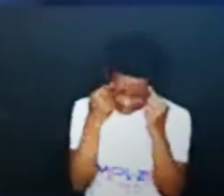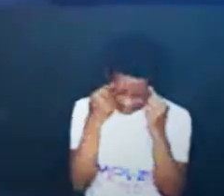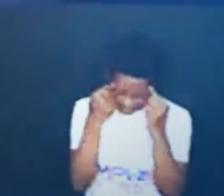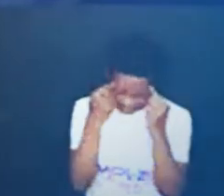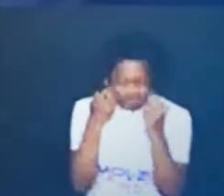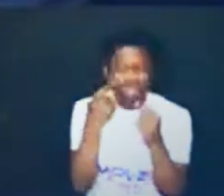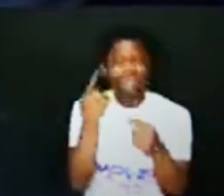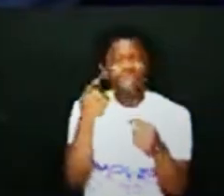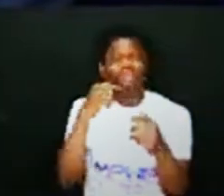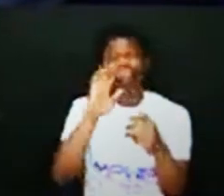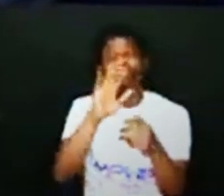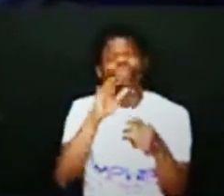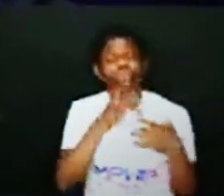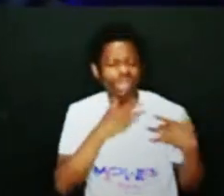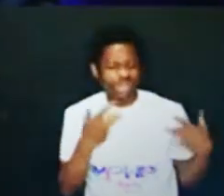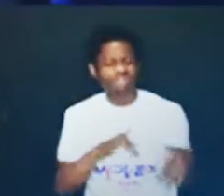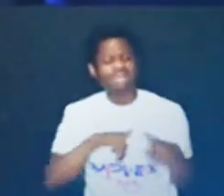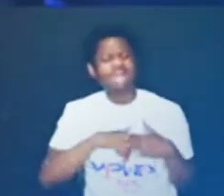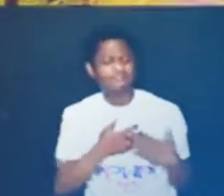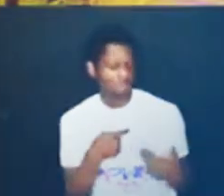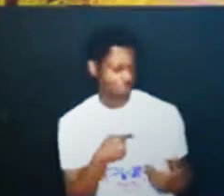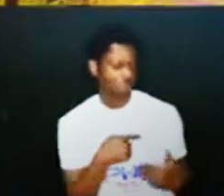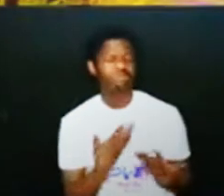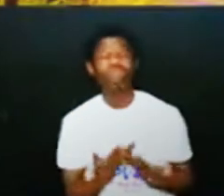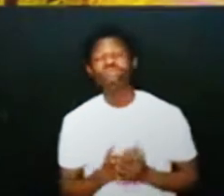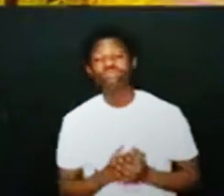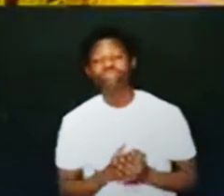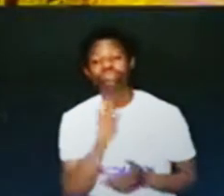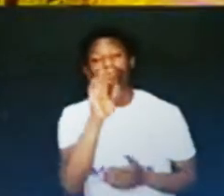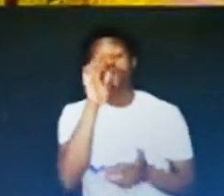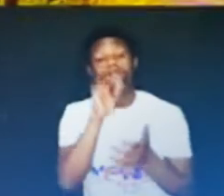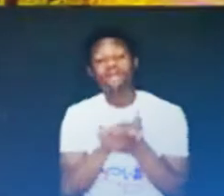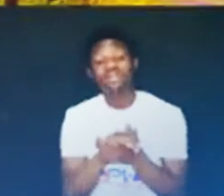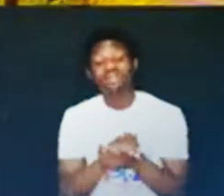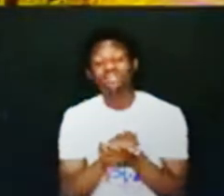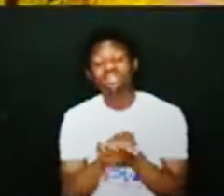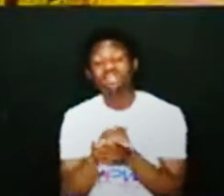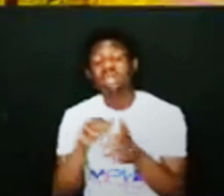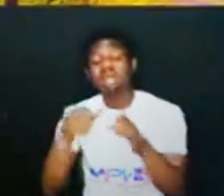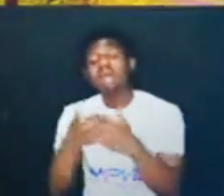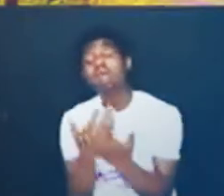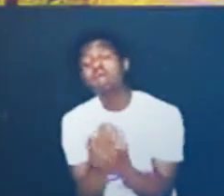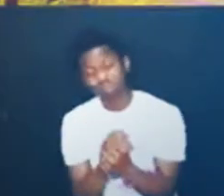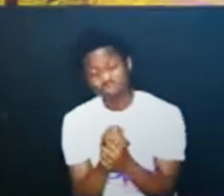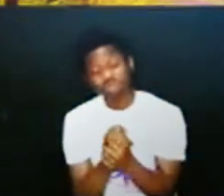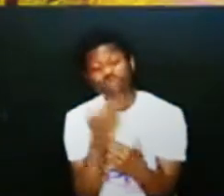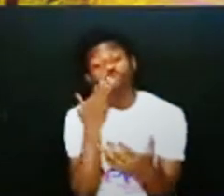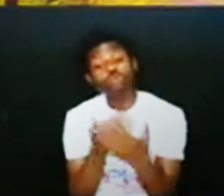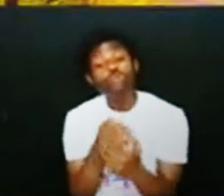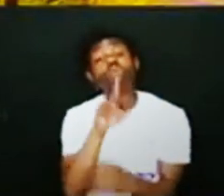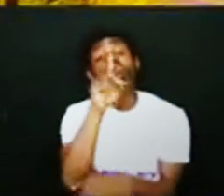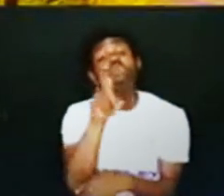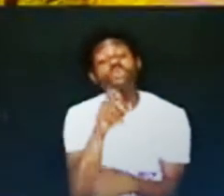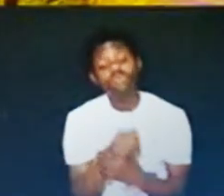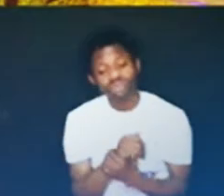Now, what is going on in your marital life? What about your workplace? What is going